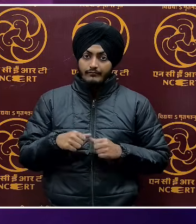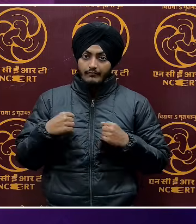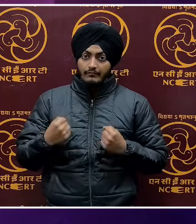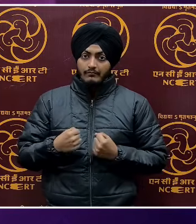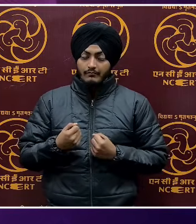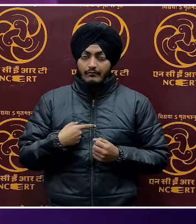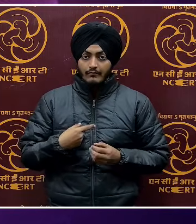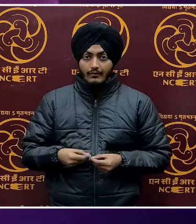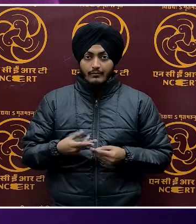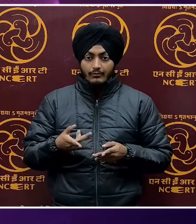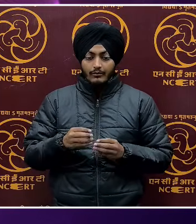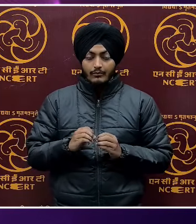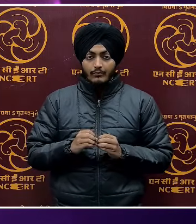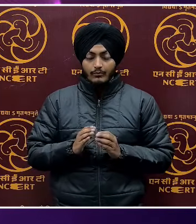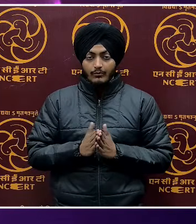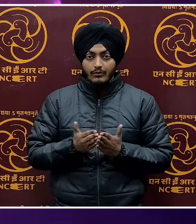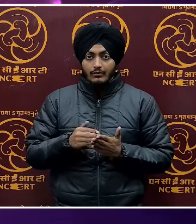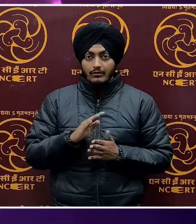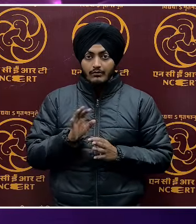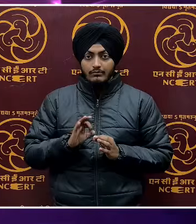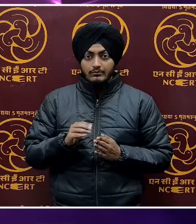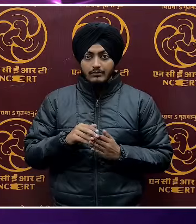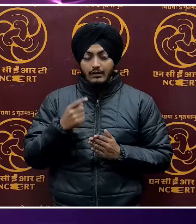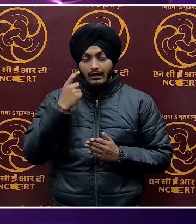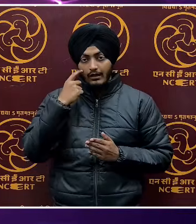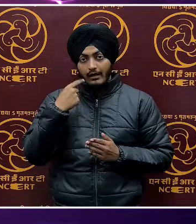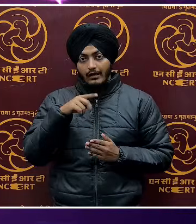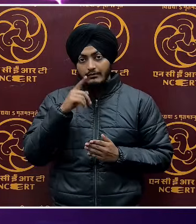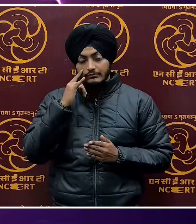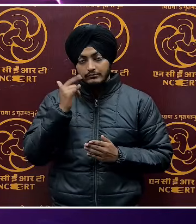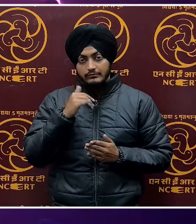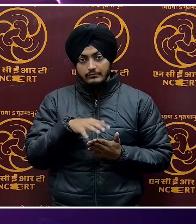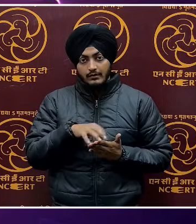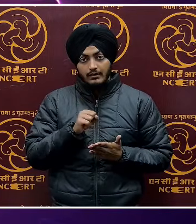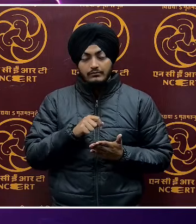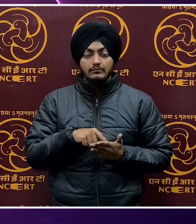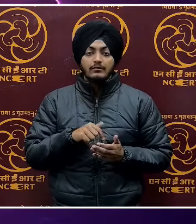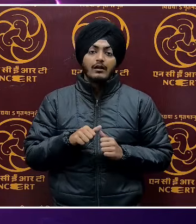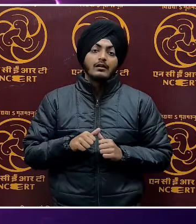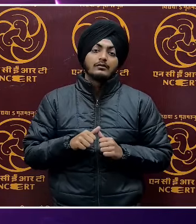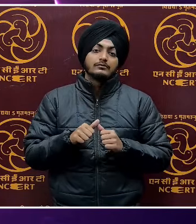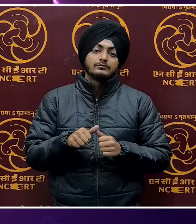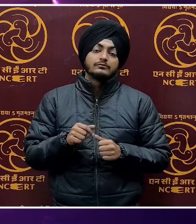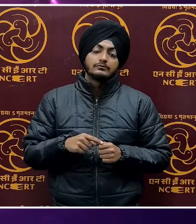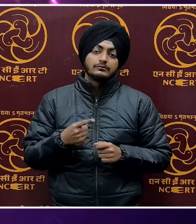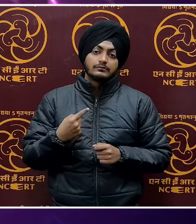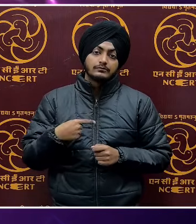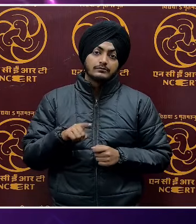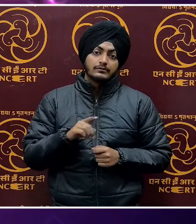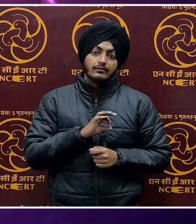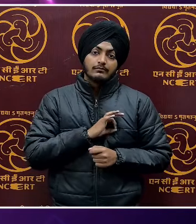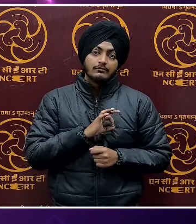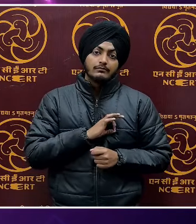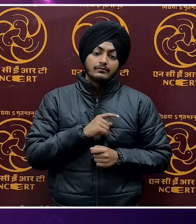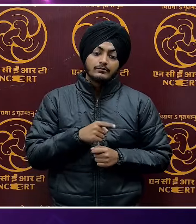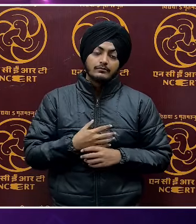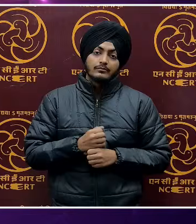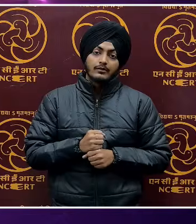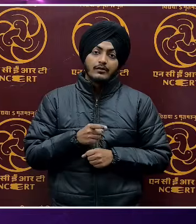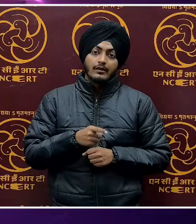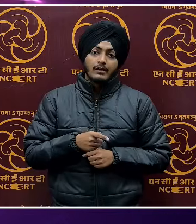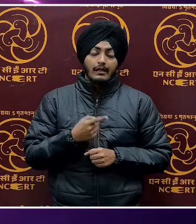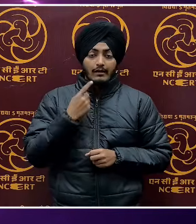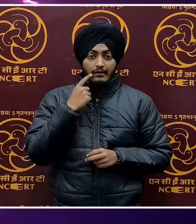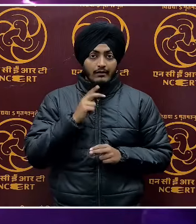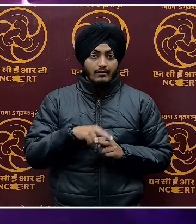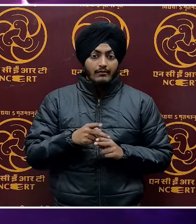is given in your textbook also, so from there also you can check it out and you can create this like this form also, or either you